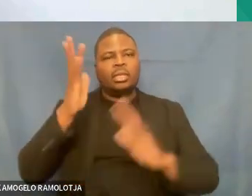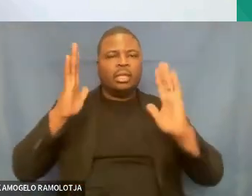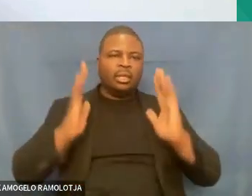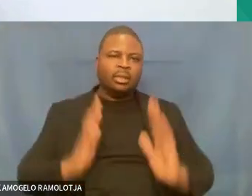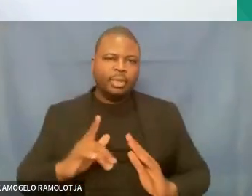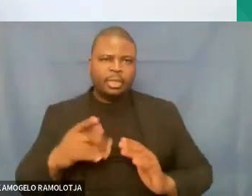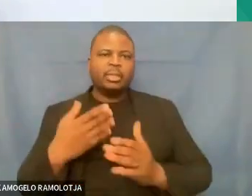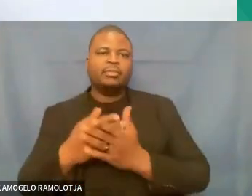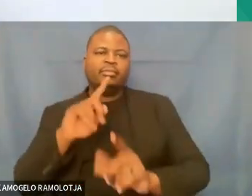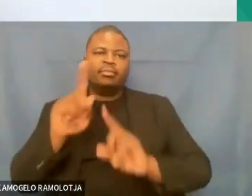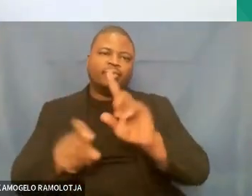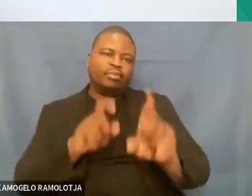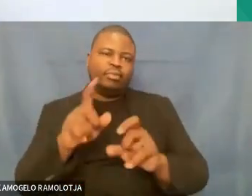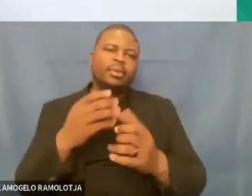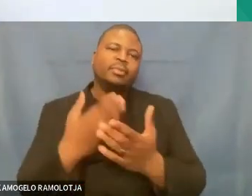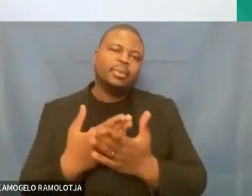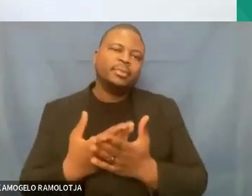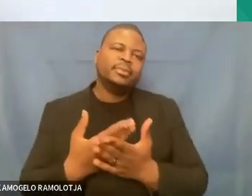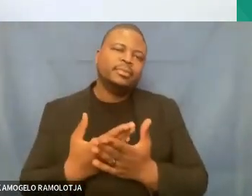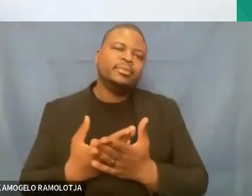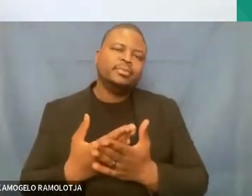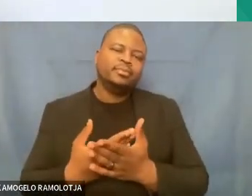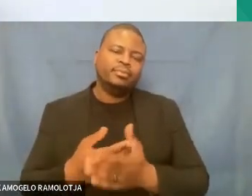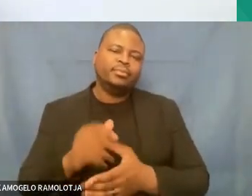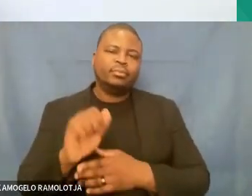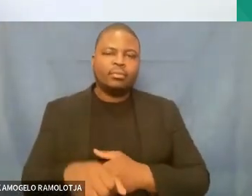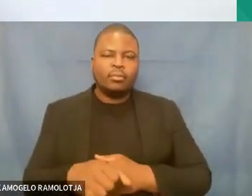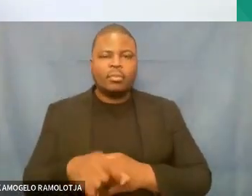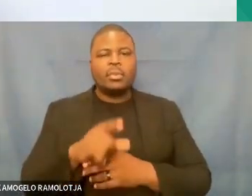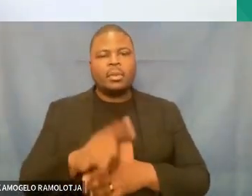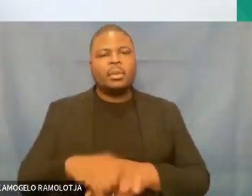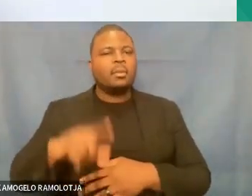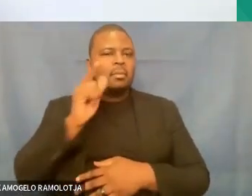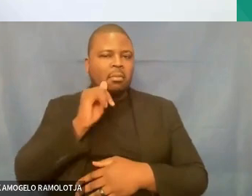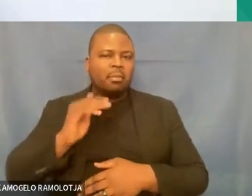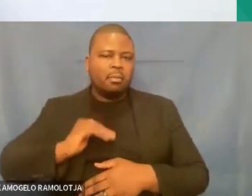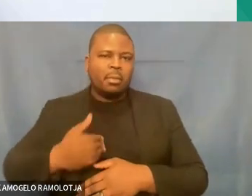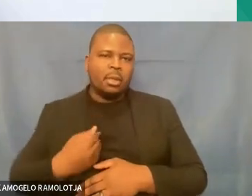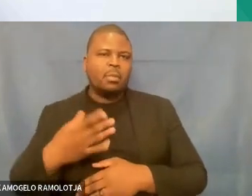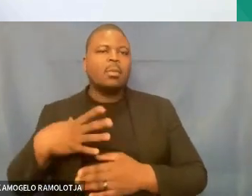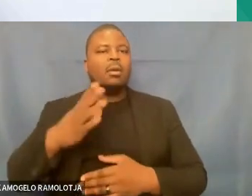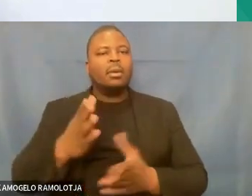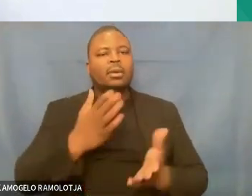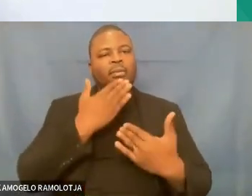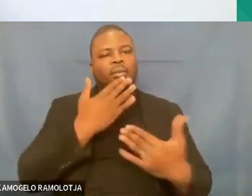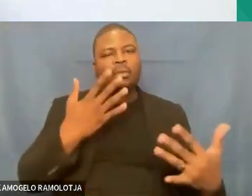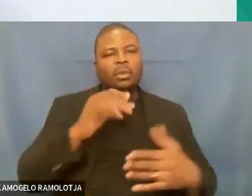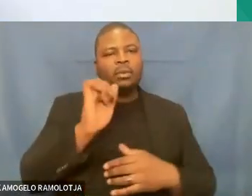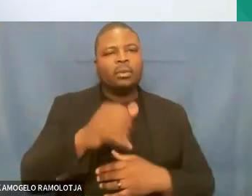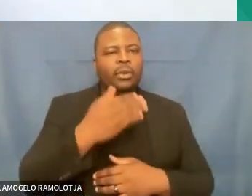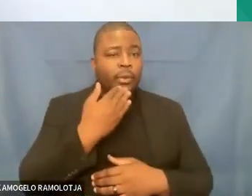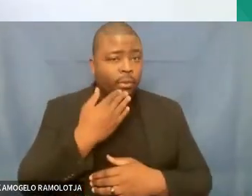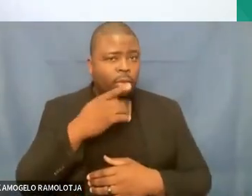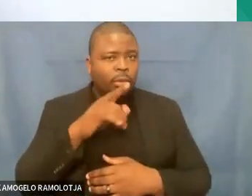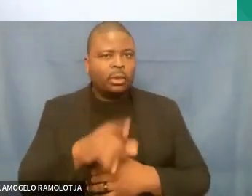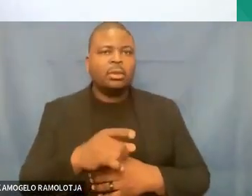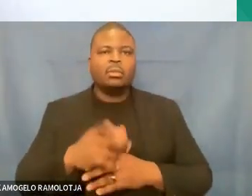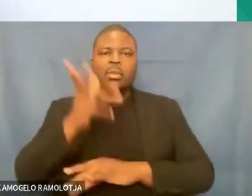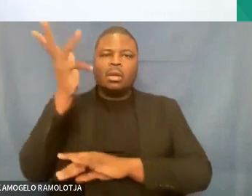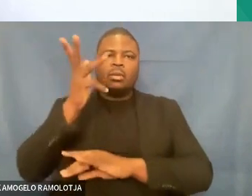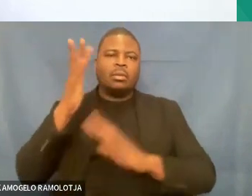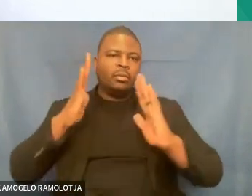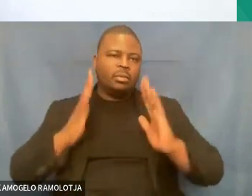your questions. So without further ado, I would like to extend my gratitude and appreciation once again to our